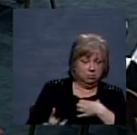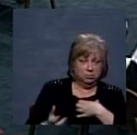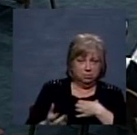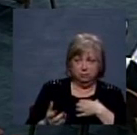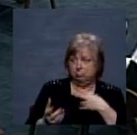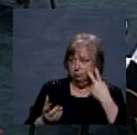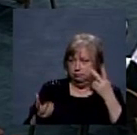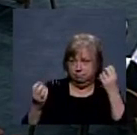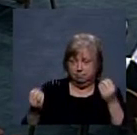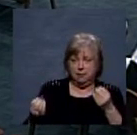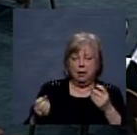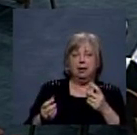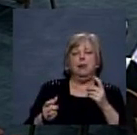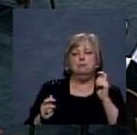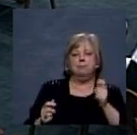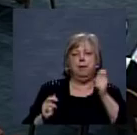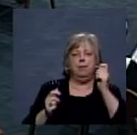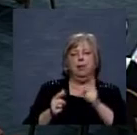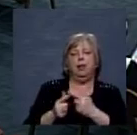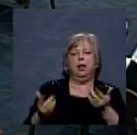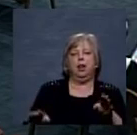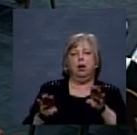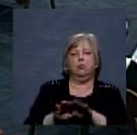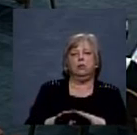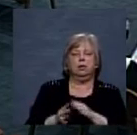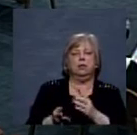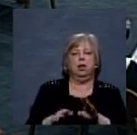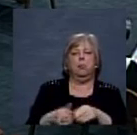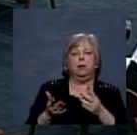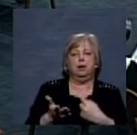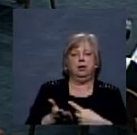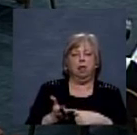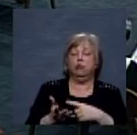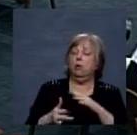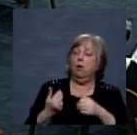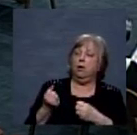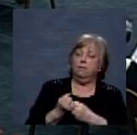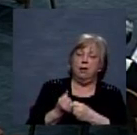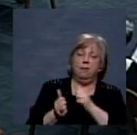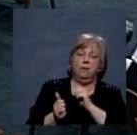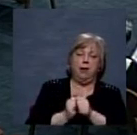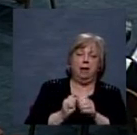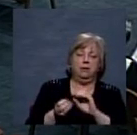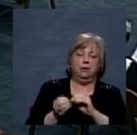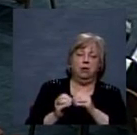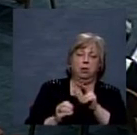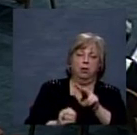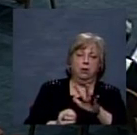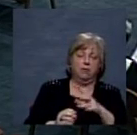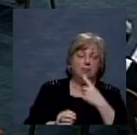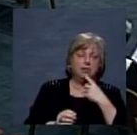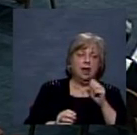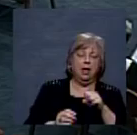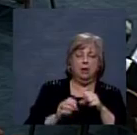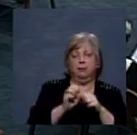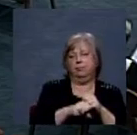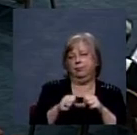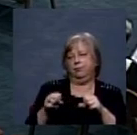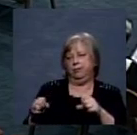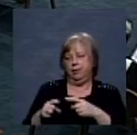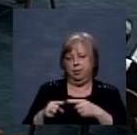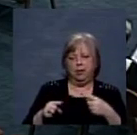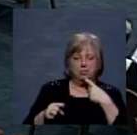Hearing none, let me go ahead and close the public hearing. All in favor of the passage of ordinance number 35 indicate by saying aye. Aye.